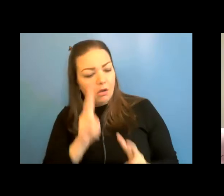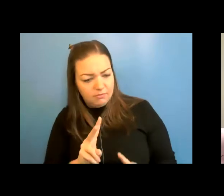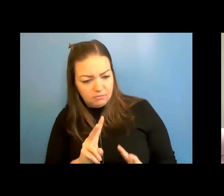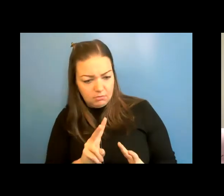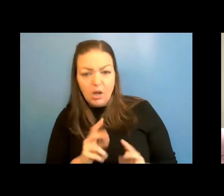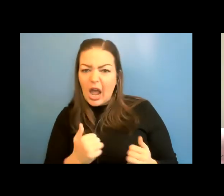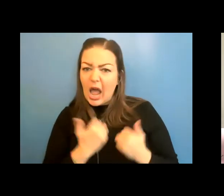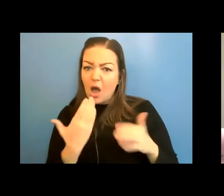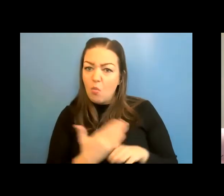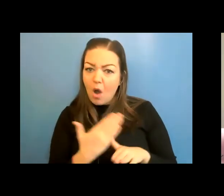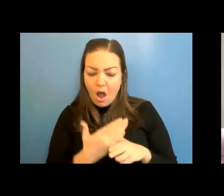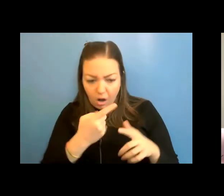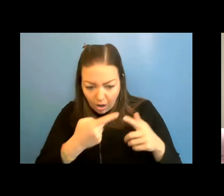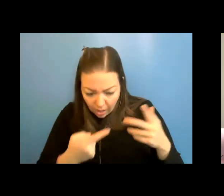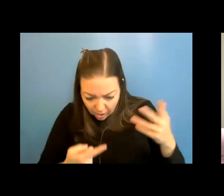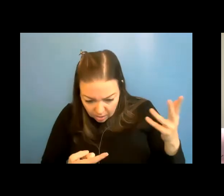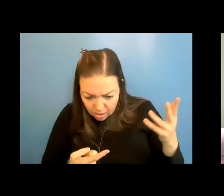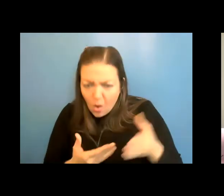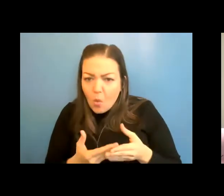know what? There's a bit of a gap missing there.